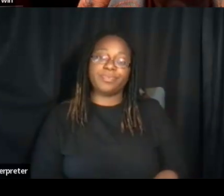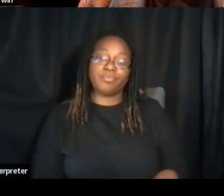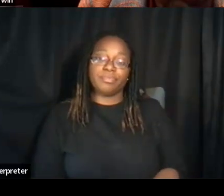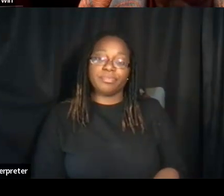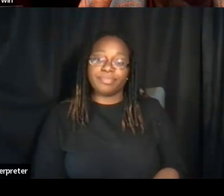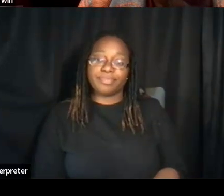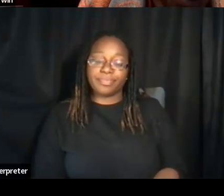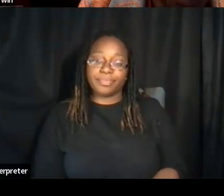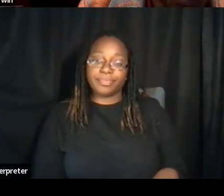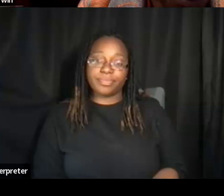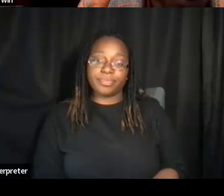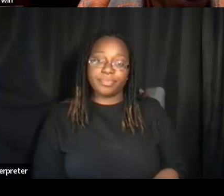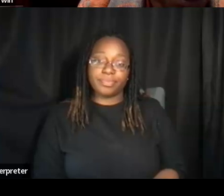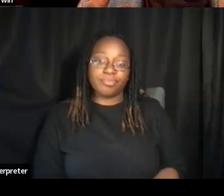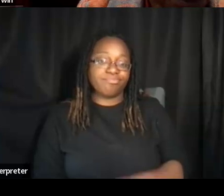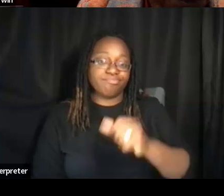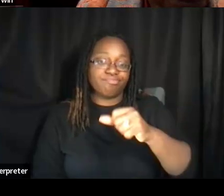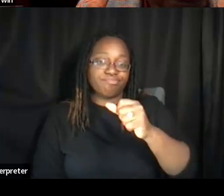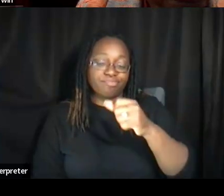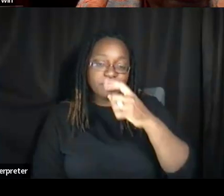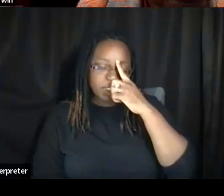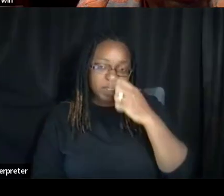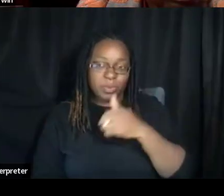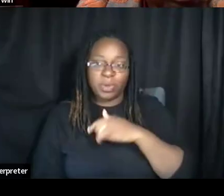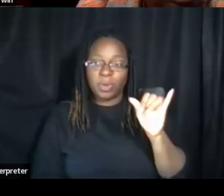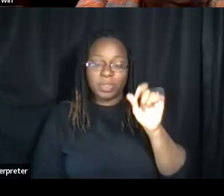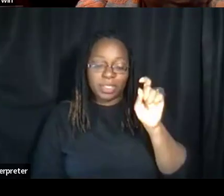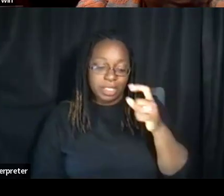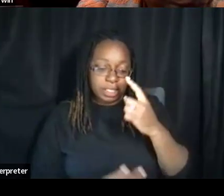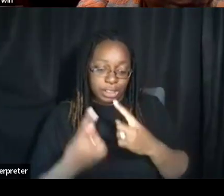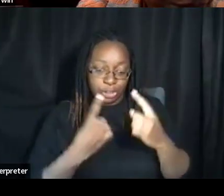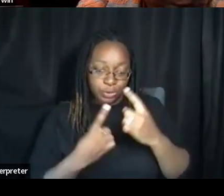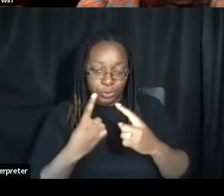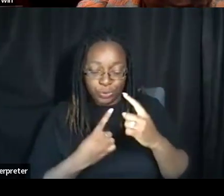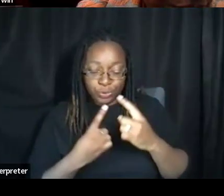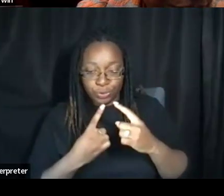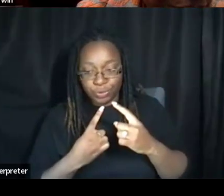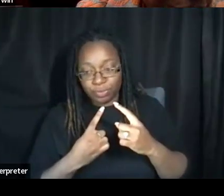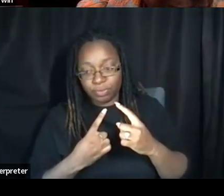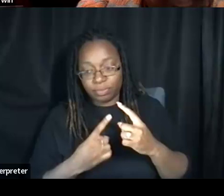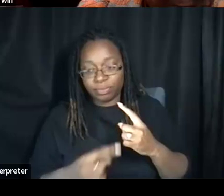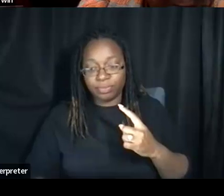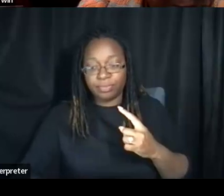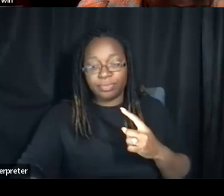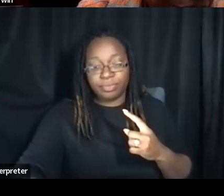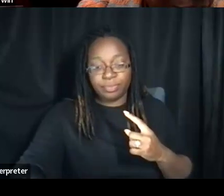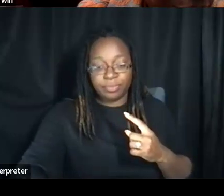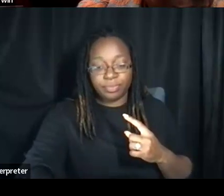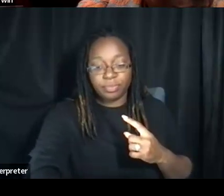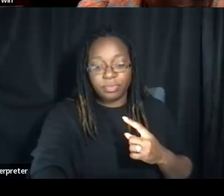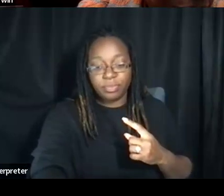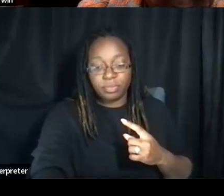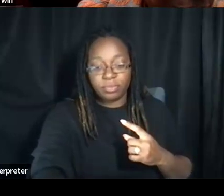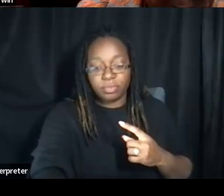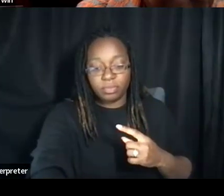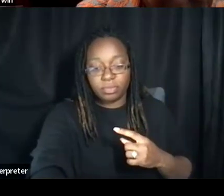Yeah, and something to, I think we're also mindful of is it's one thing that we